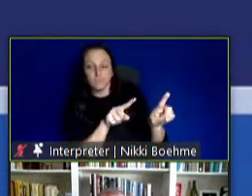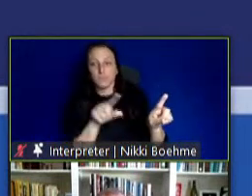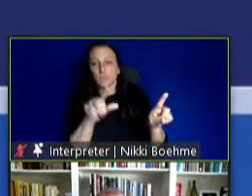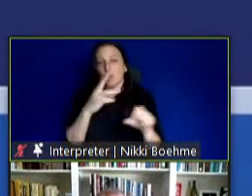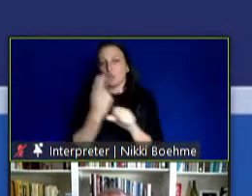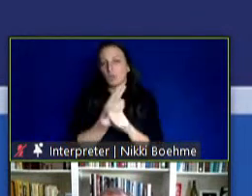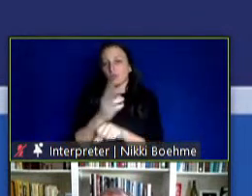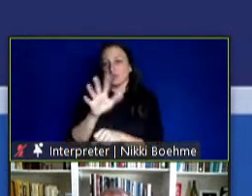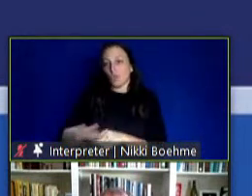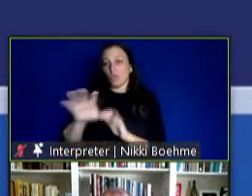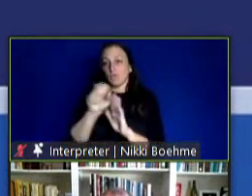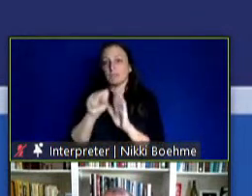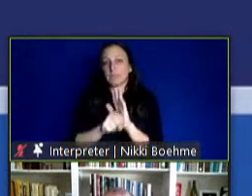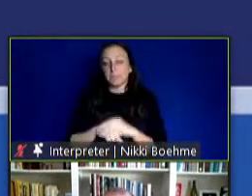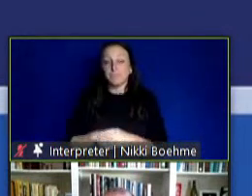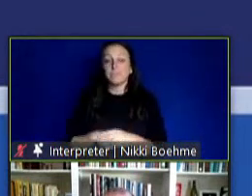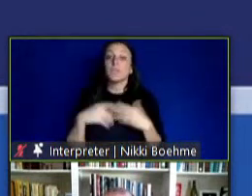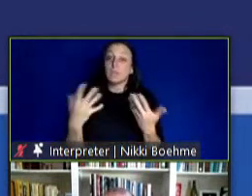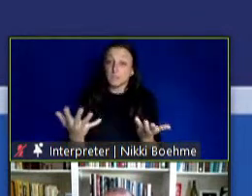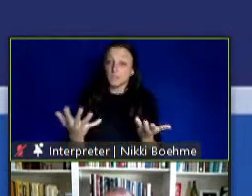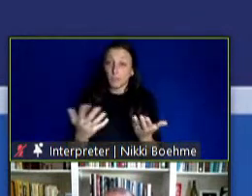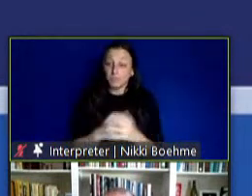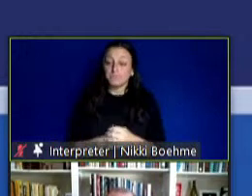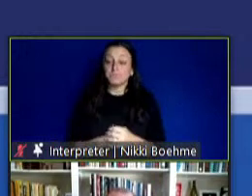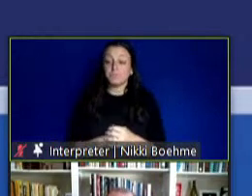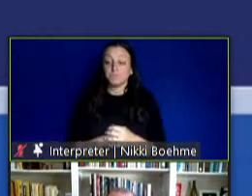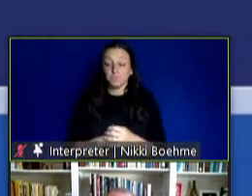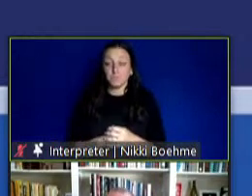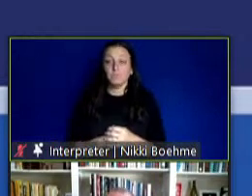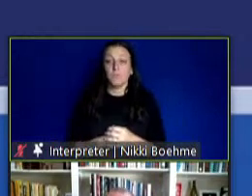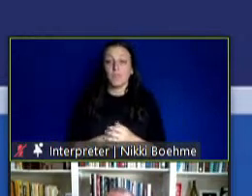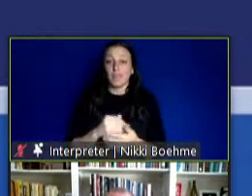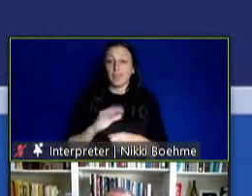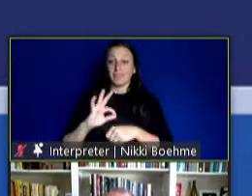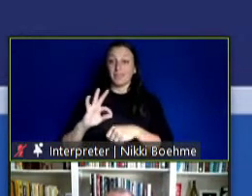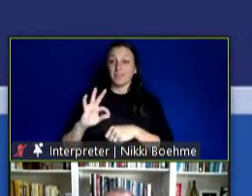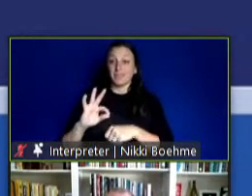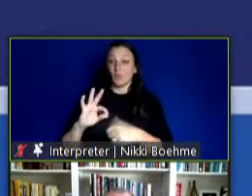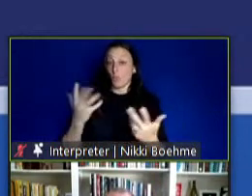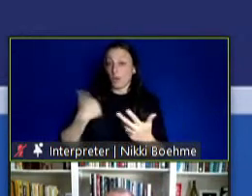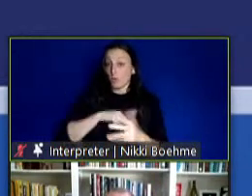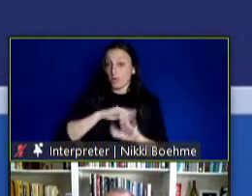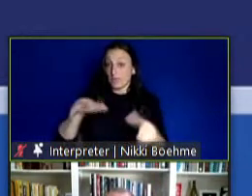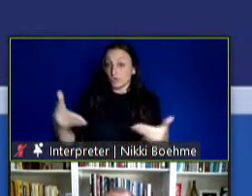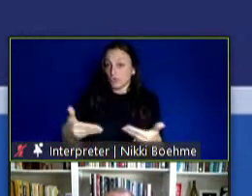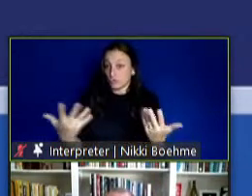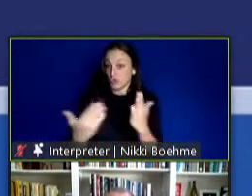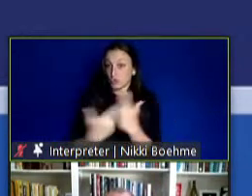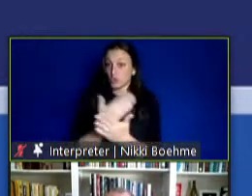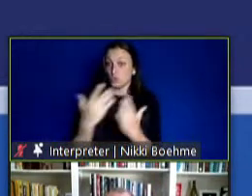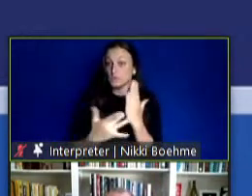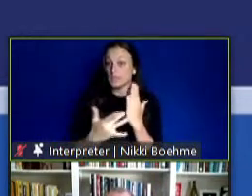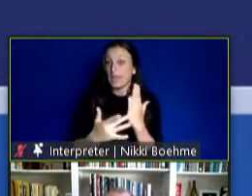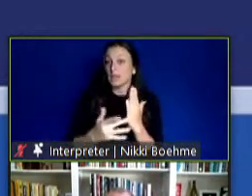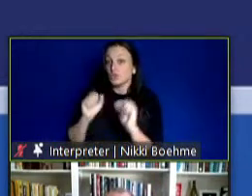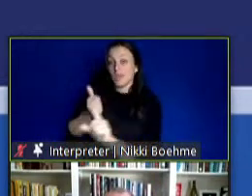state. So the functionality that we've introduced is the ability to